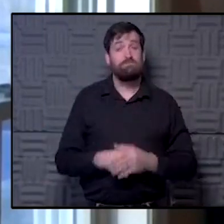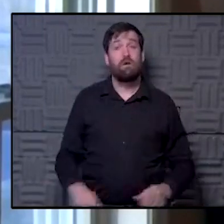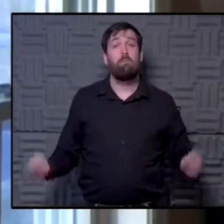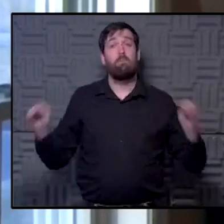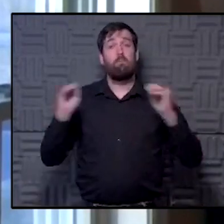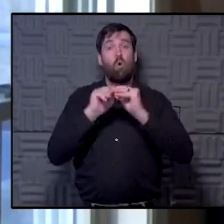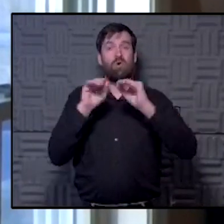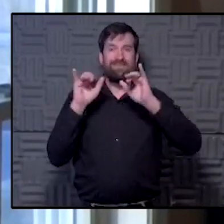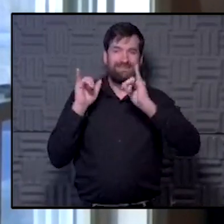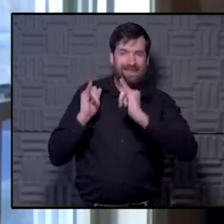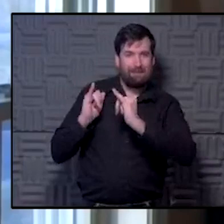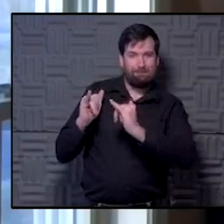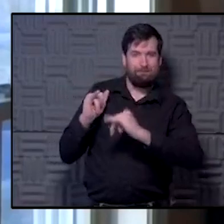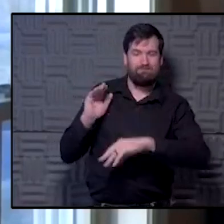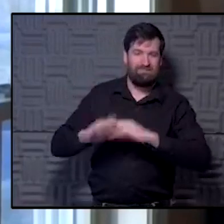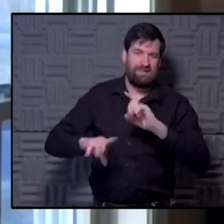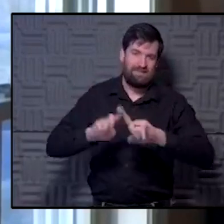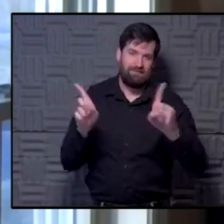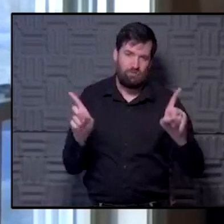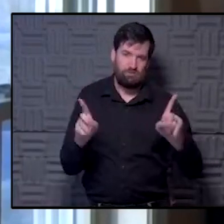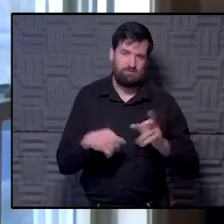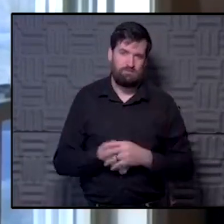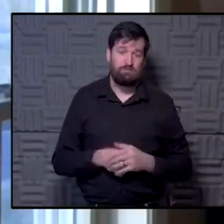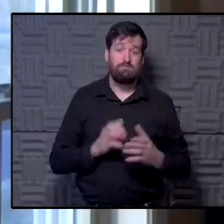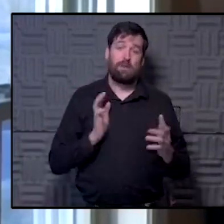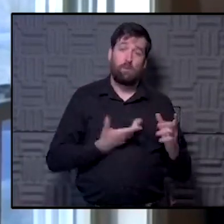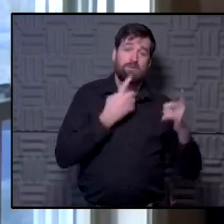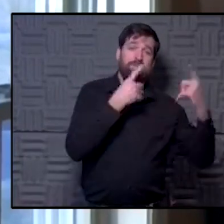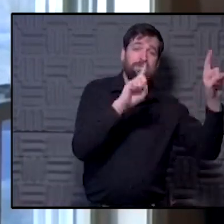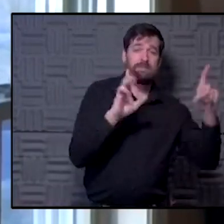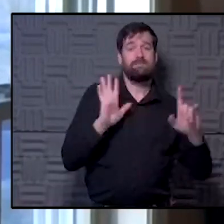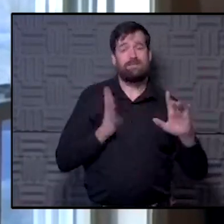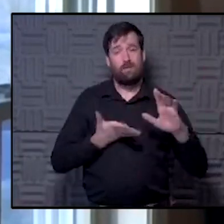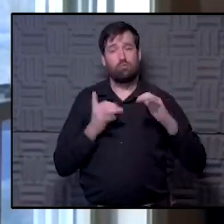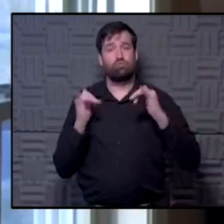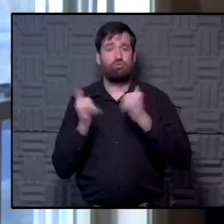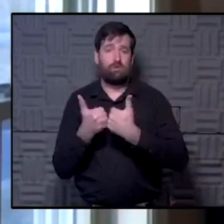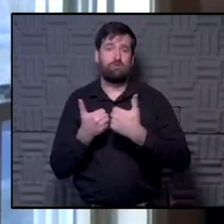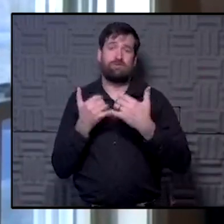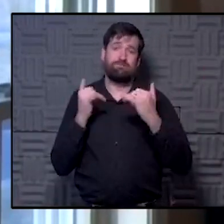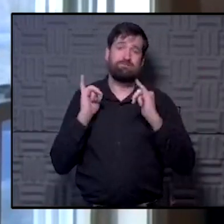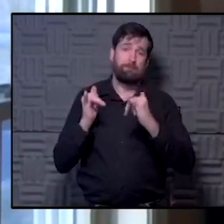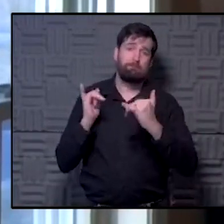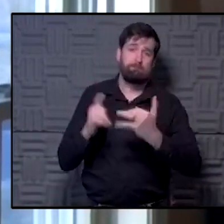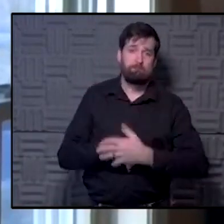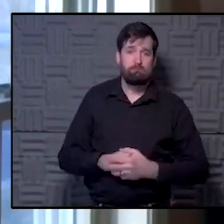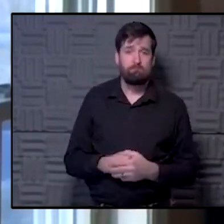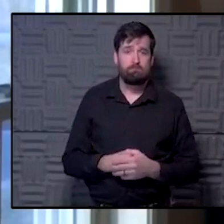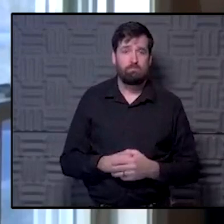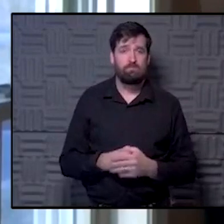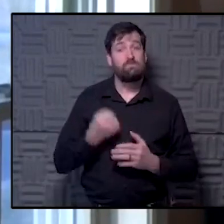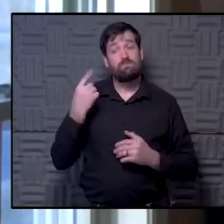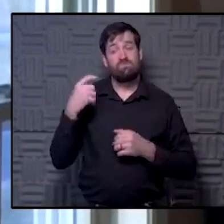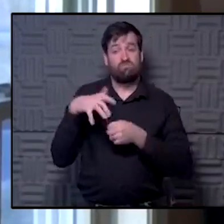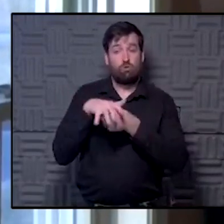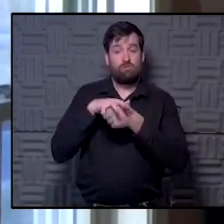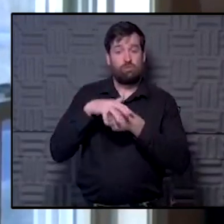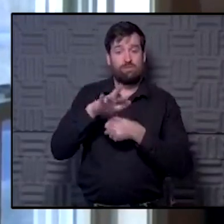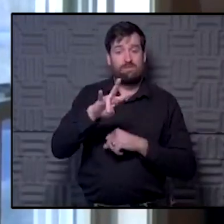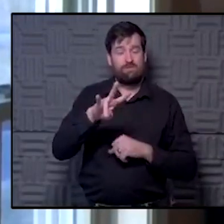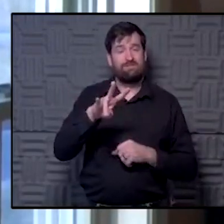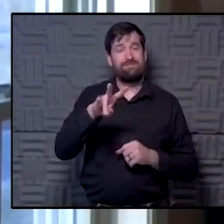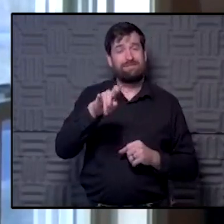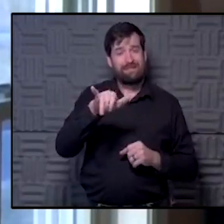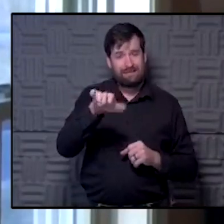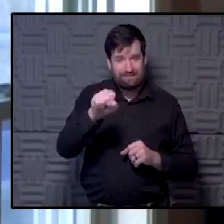than we are different in the successes and the challenges that we're facing across the country. Within Region 7, yes, we have